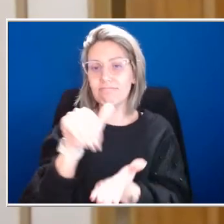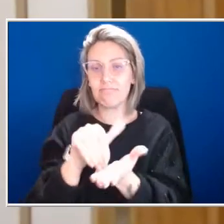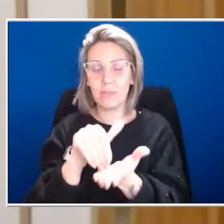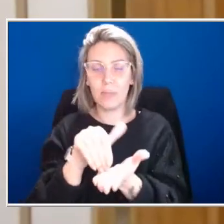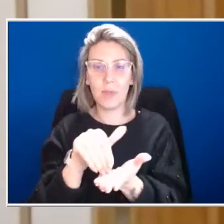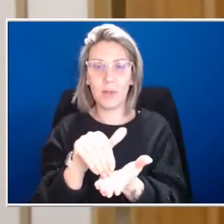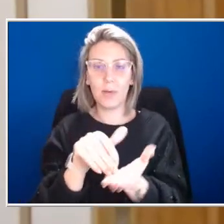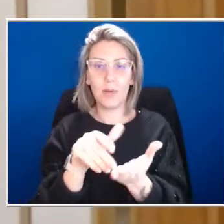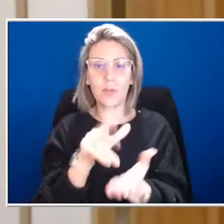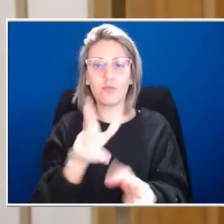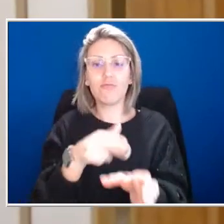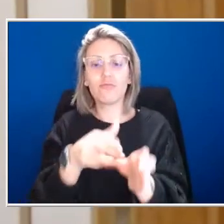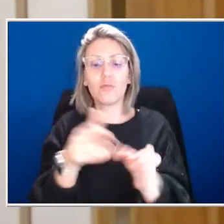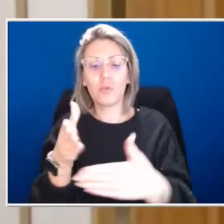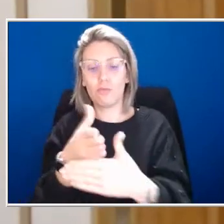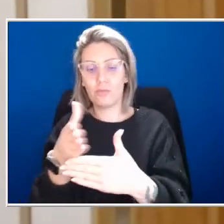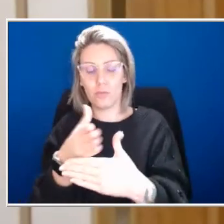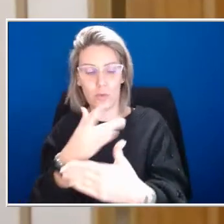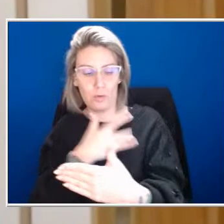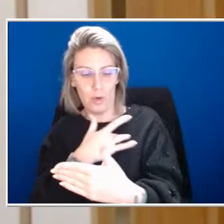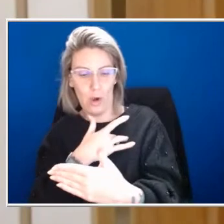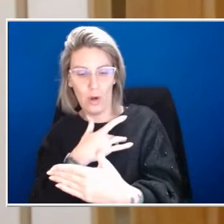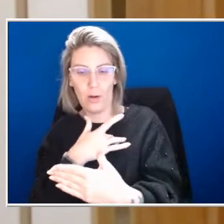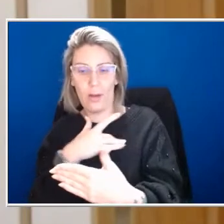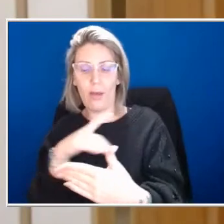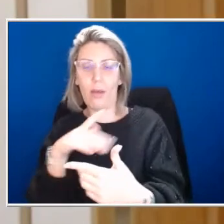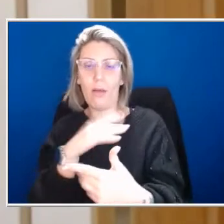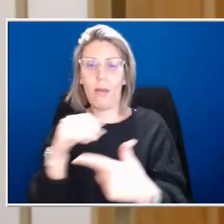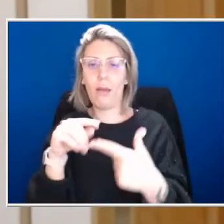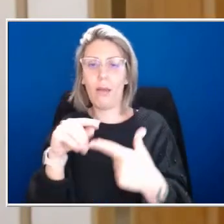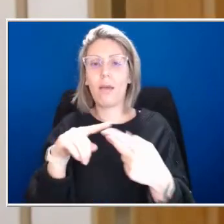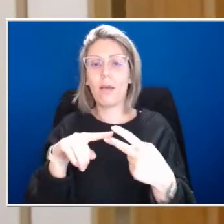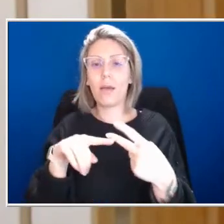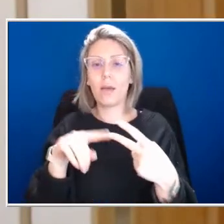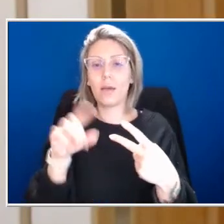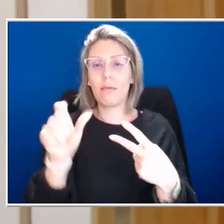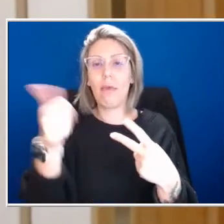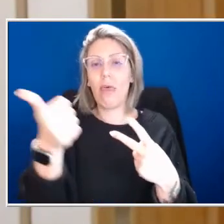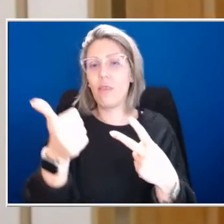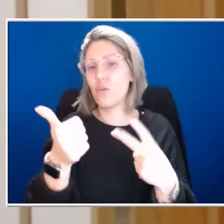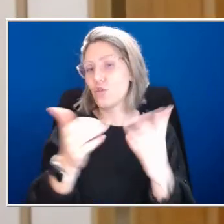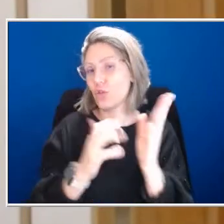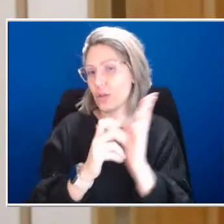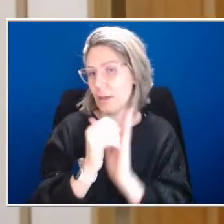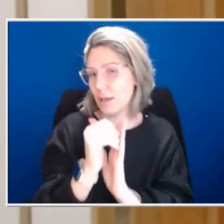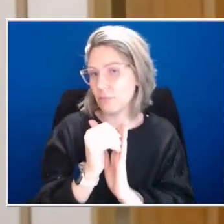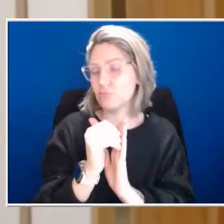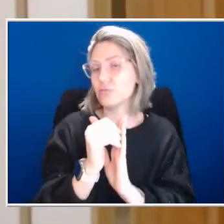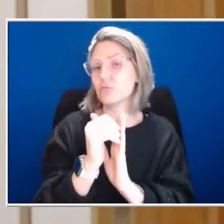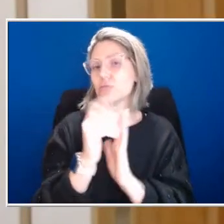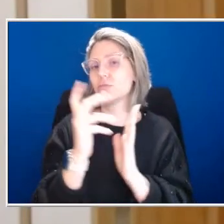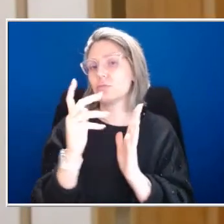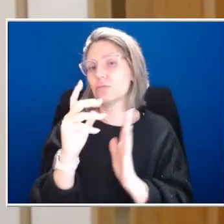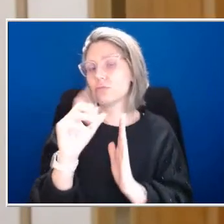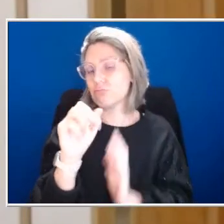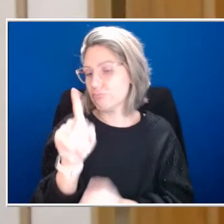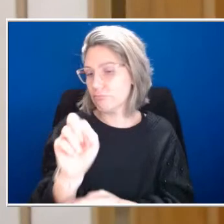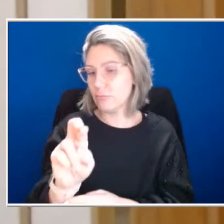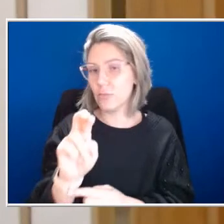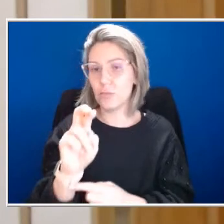our cardiac amyloid program, as well as our cancer, our oncology colleagues. As you